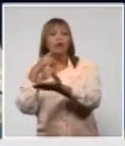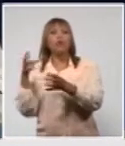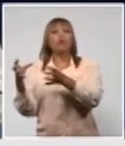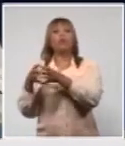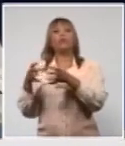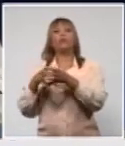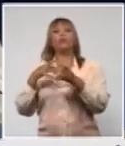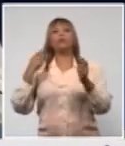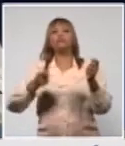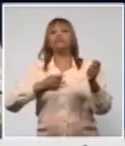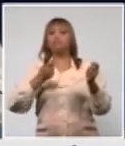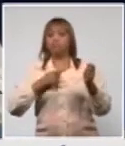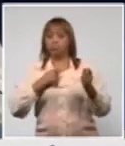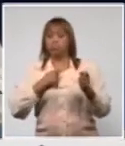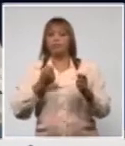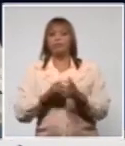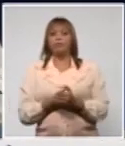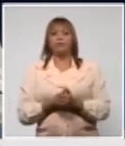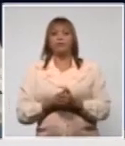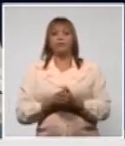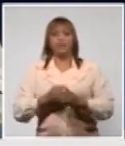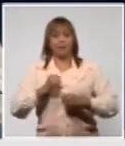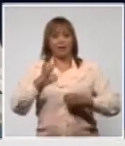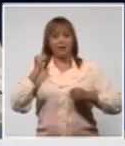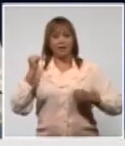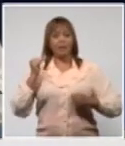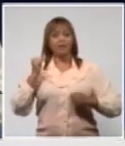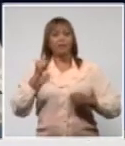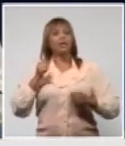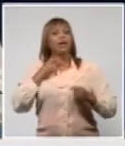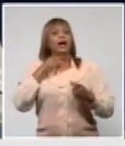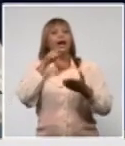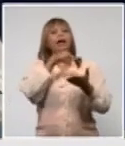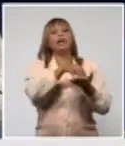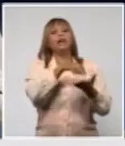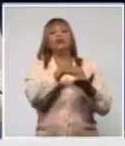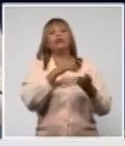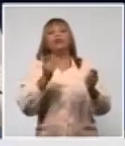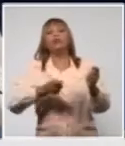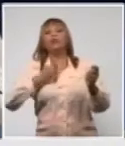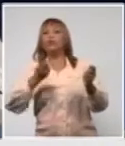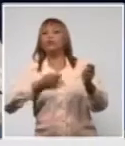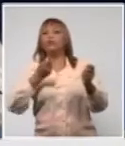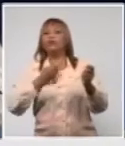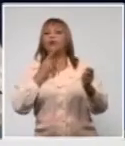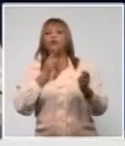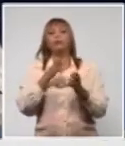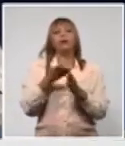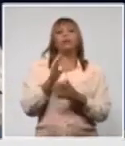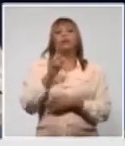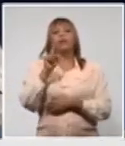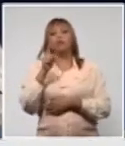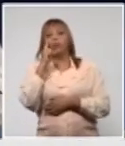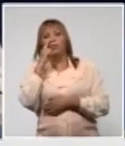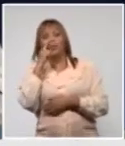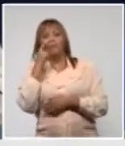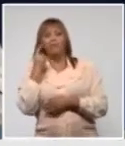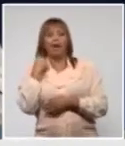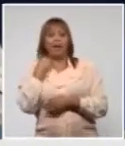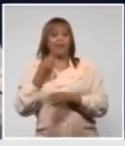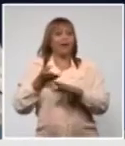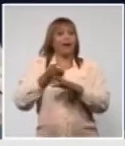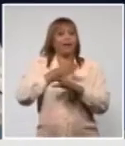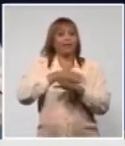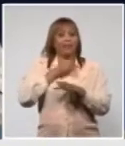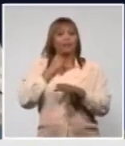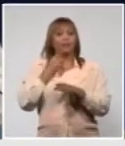nearly unknown place called La Higuera, where he was brutally murdered. His remains and other combatants were